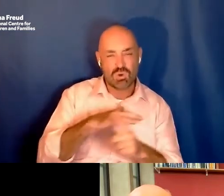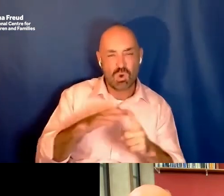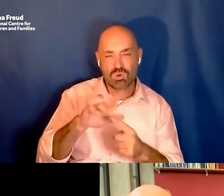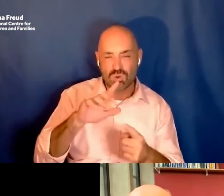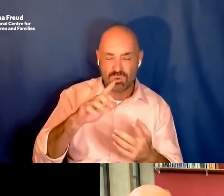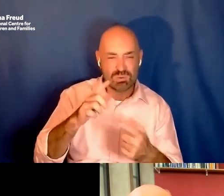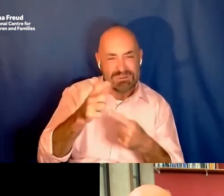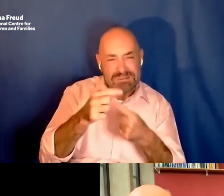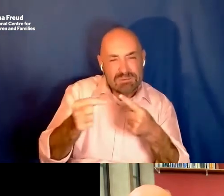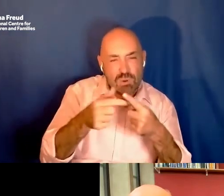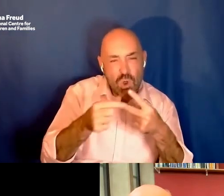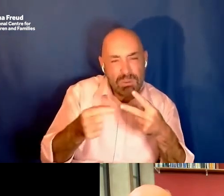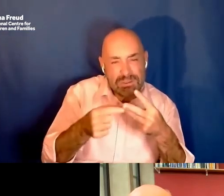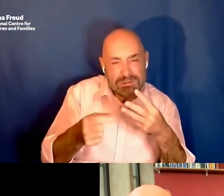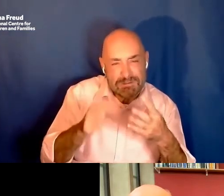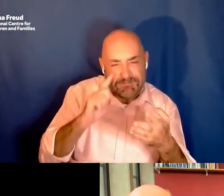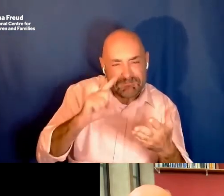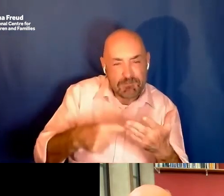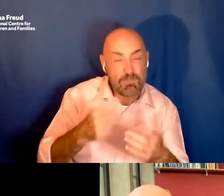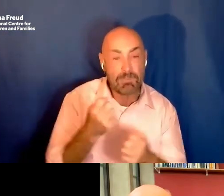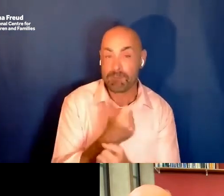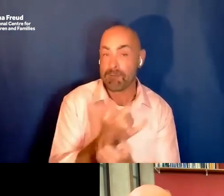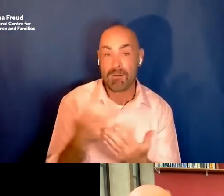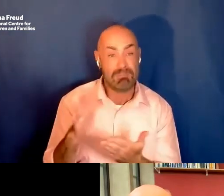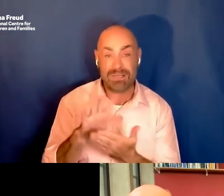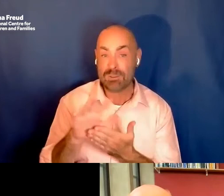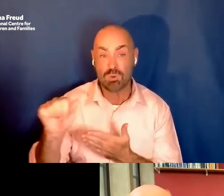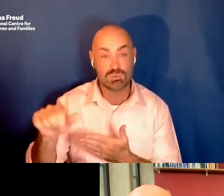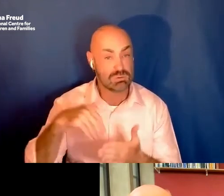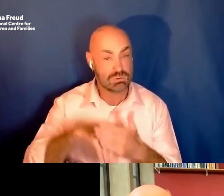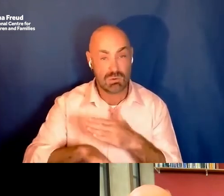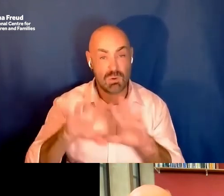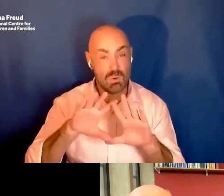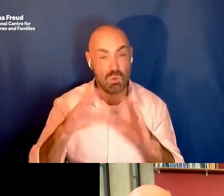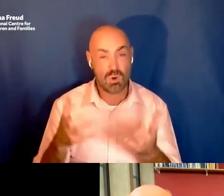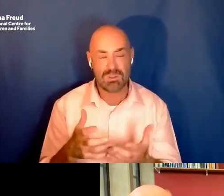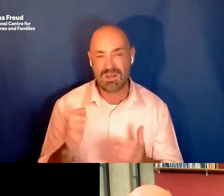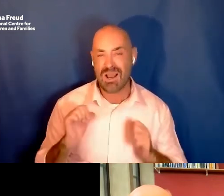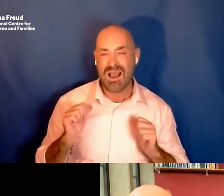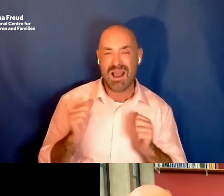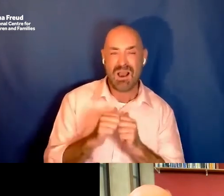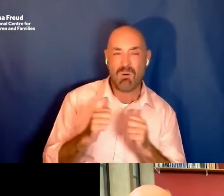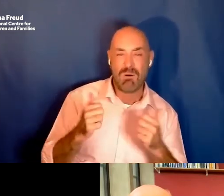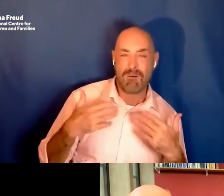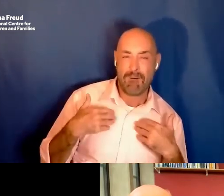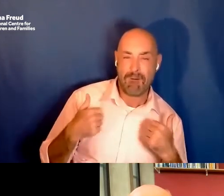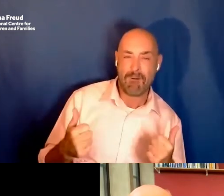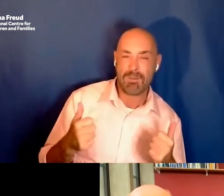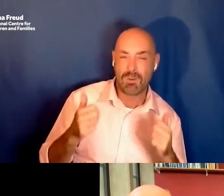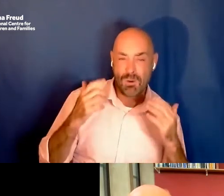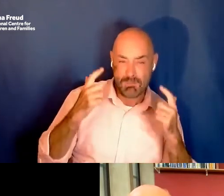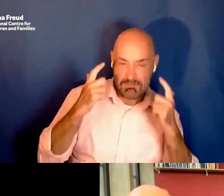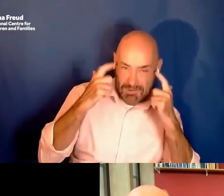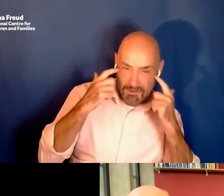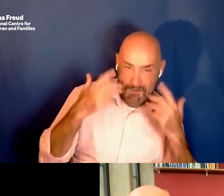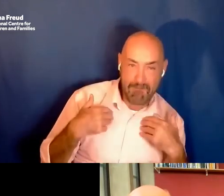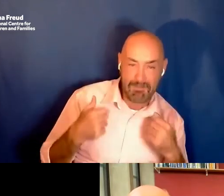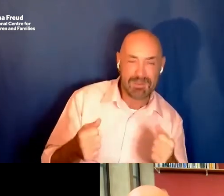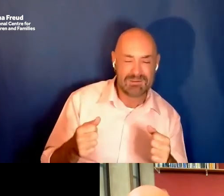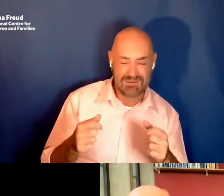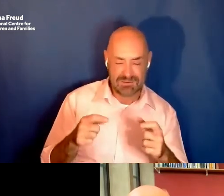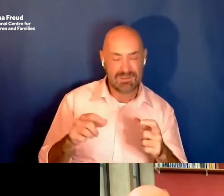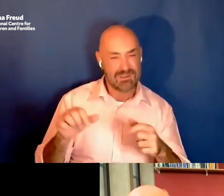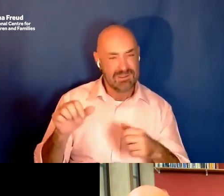determinants. And, you know, many cultures around the world are saying that our health and well-being exists within and is seen as this